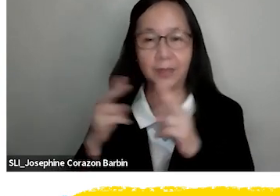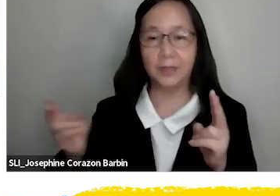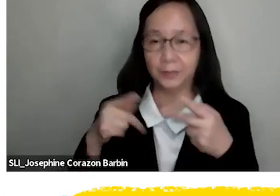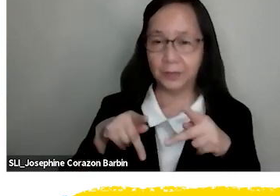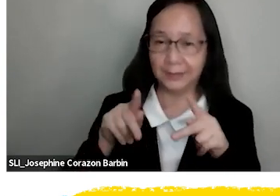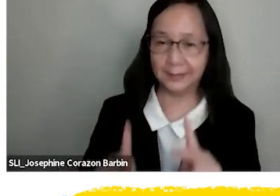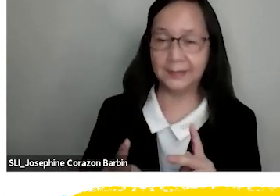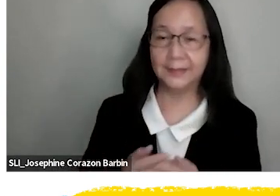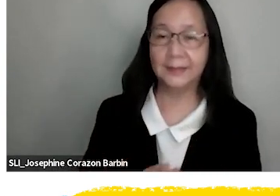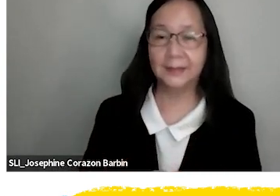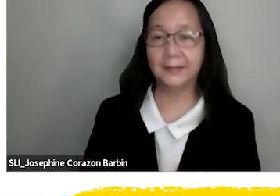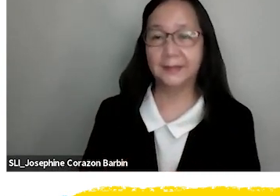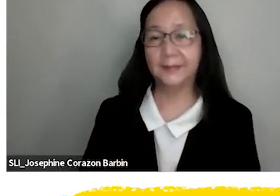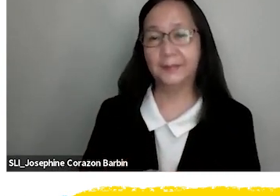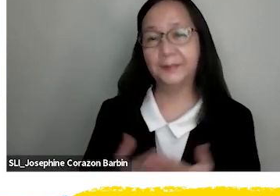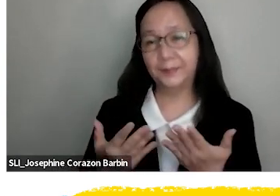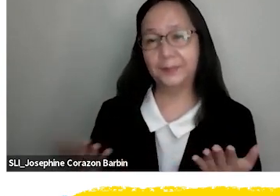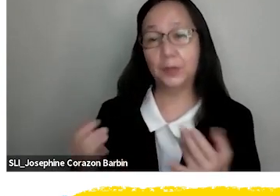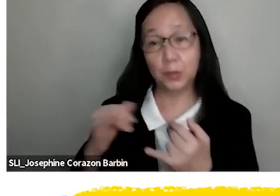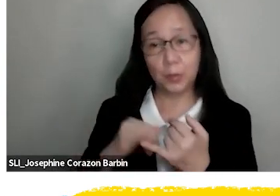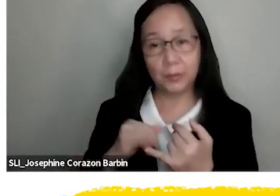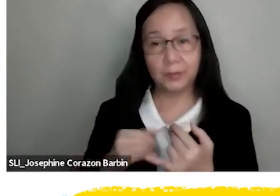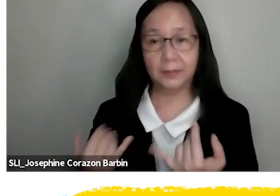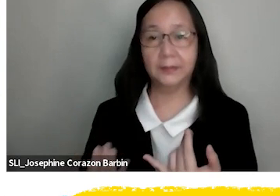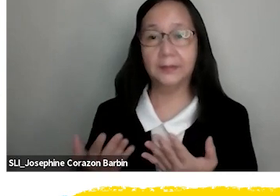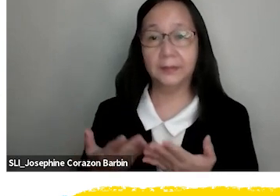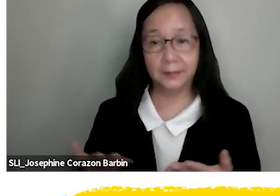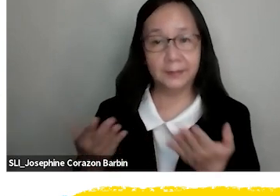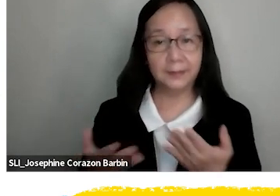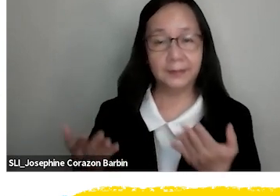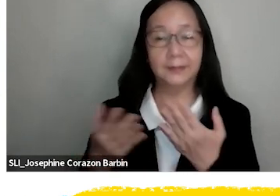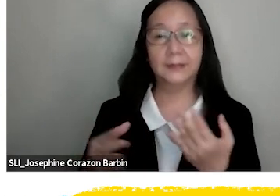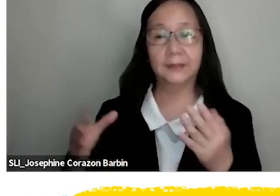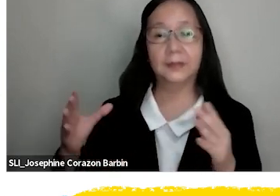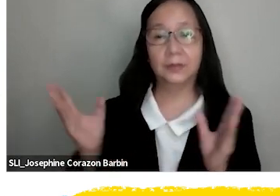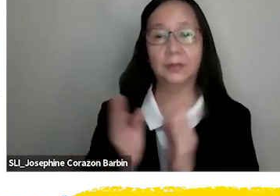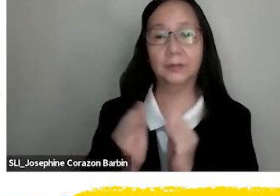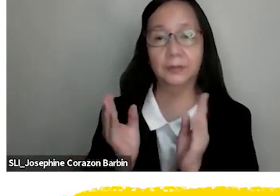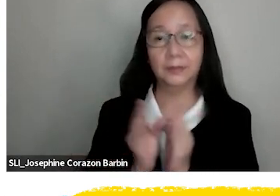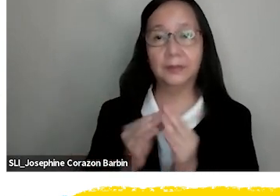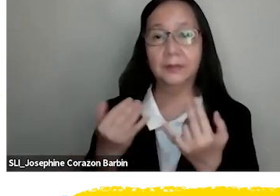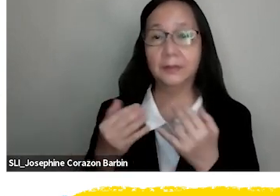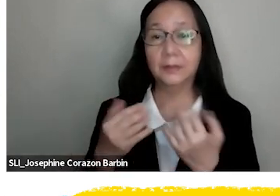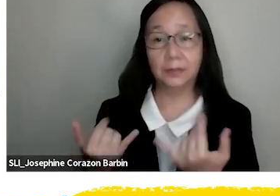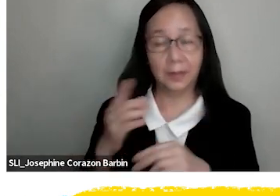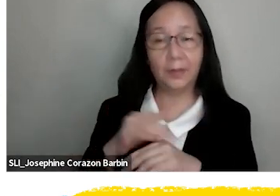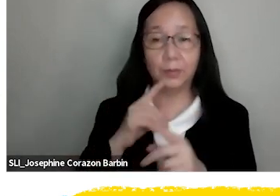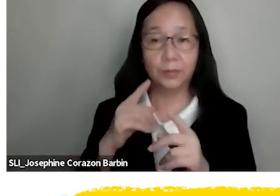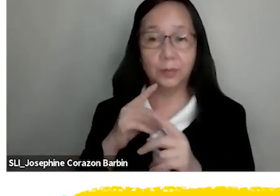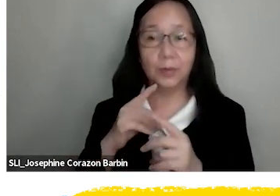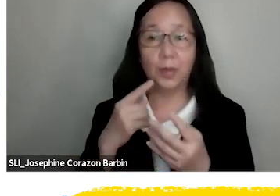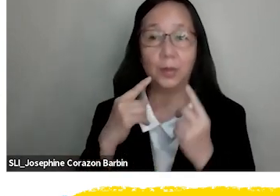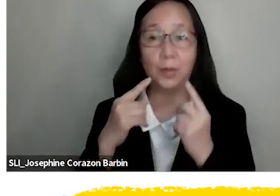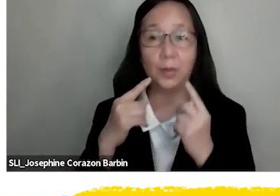opportunity to join in this conference. Today, I will talk about the